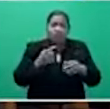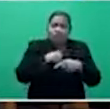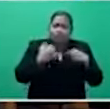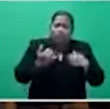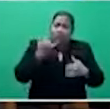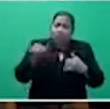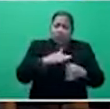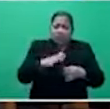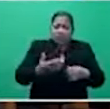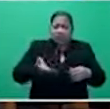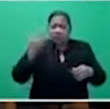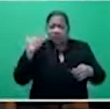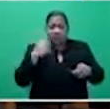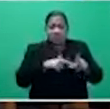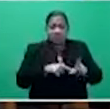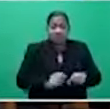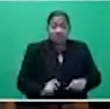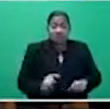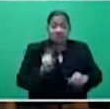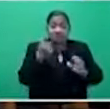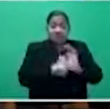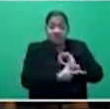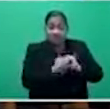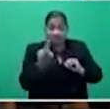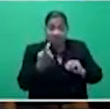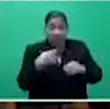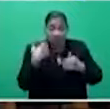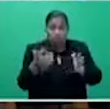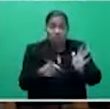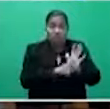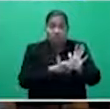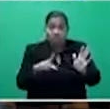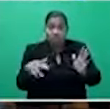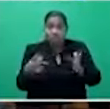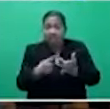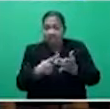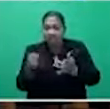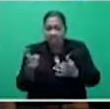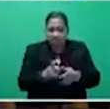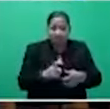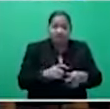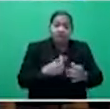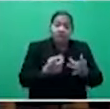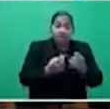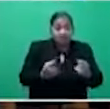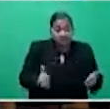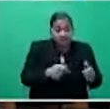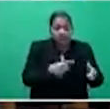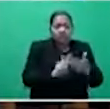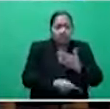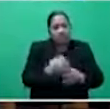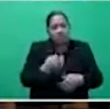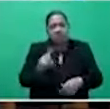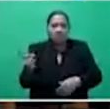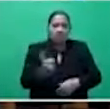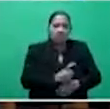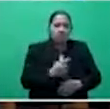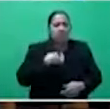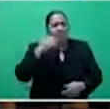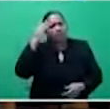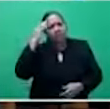don't turn up. I think the first time they turned up, Honourable Randondo and a couple of others had turned up there. After that, nobody turned up. And I actually thought, because